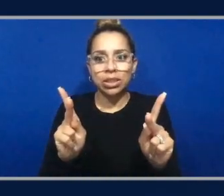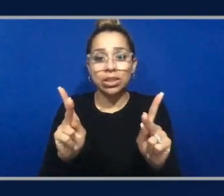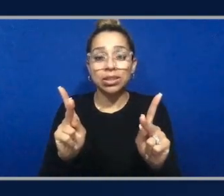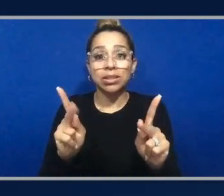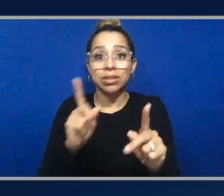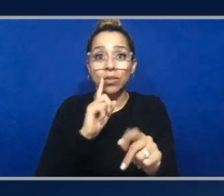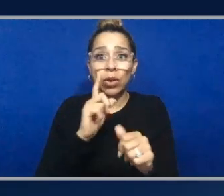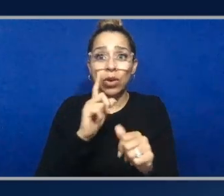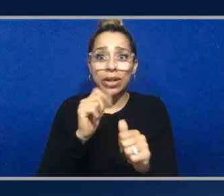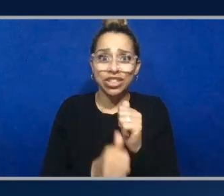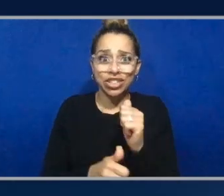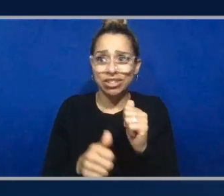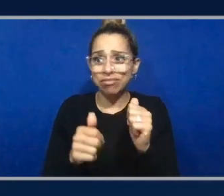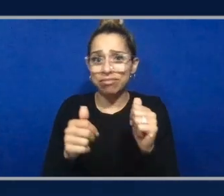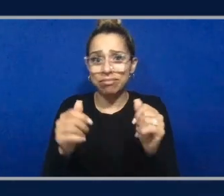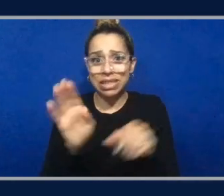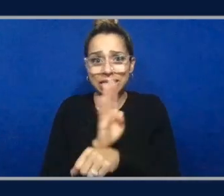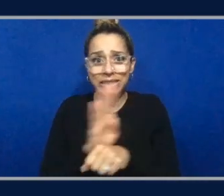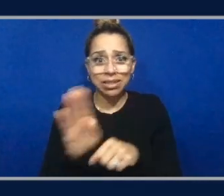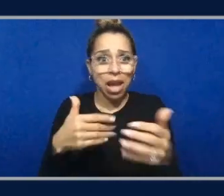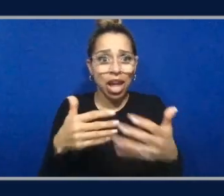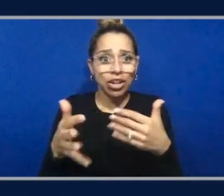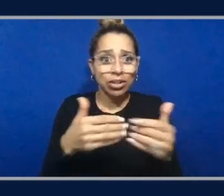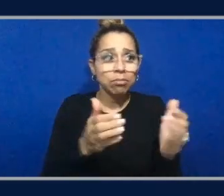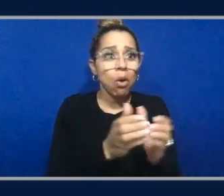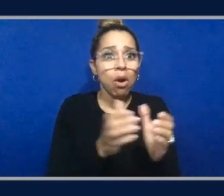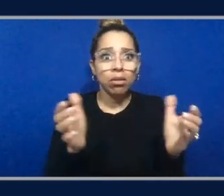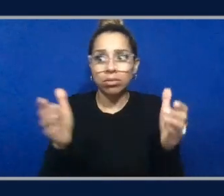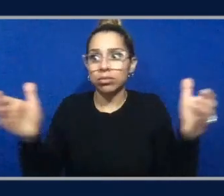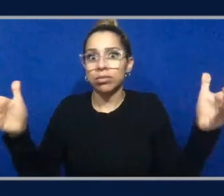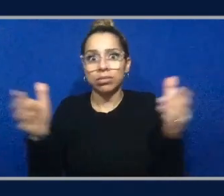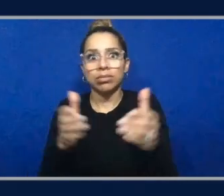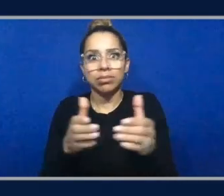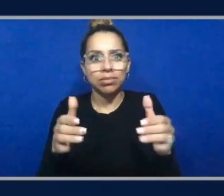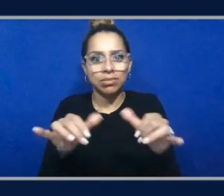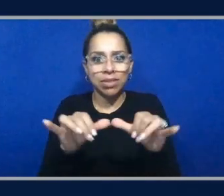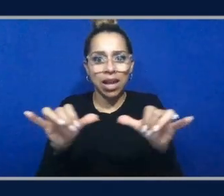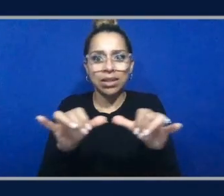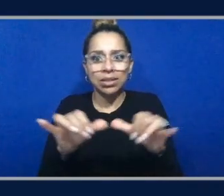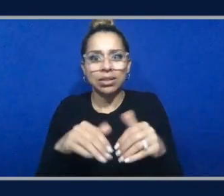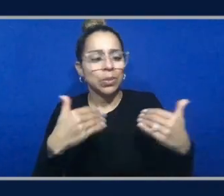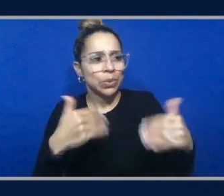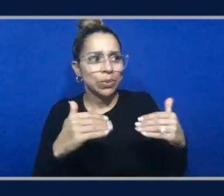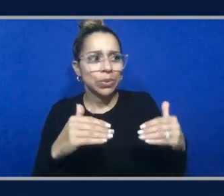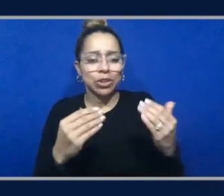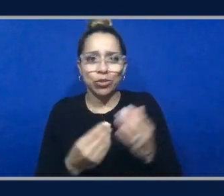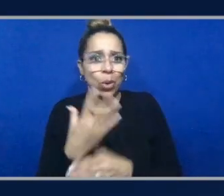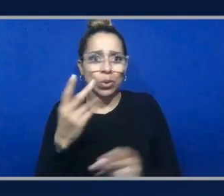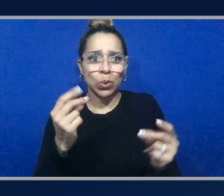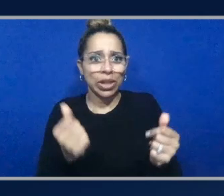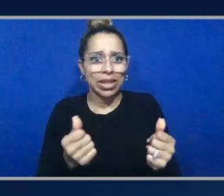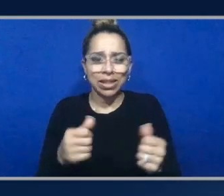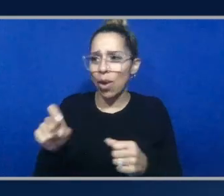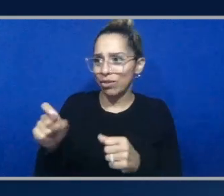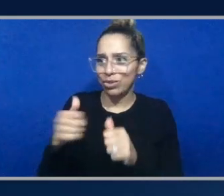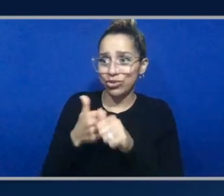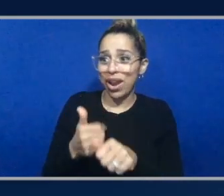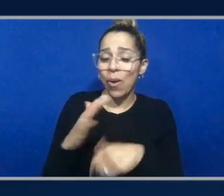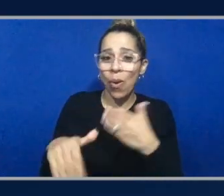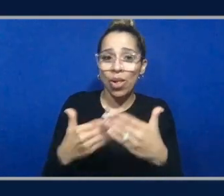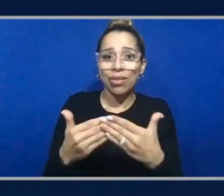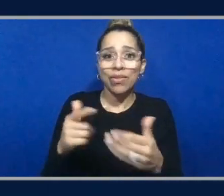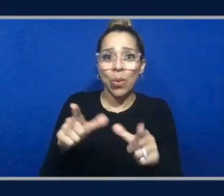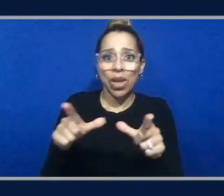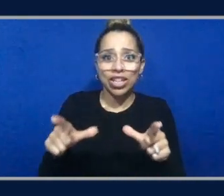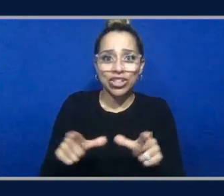locations. It grows quickly. Exactly. Yes. All of a sudden, you don't just have one bucket to exactly, keep track of. Exactly. So what we do in this